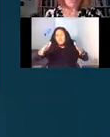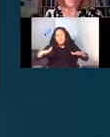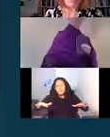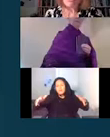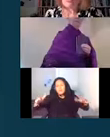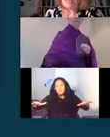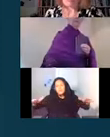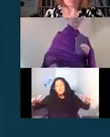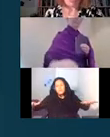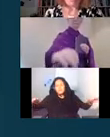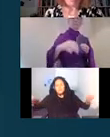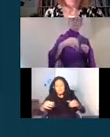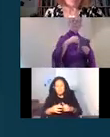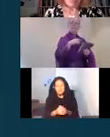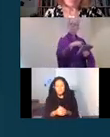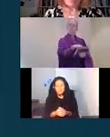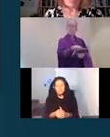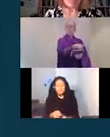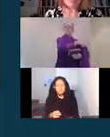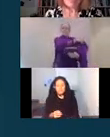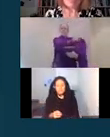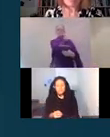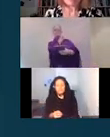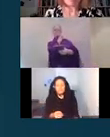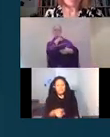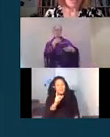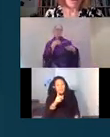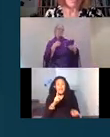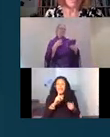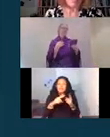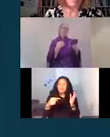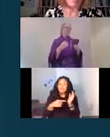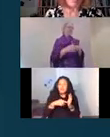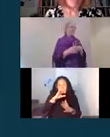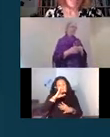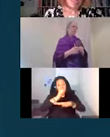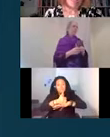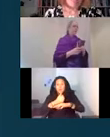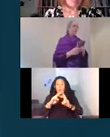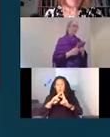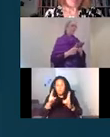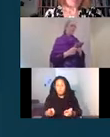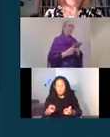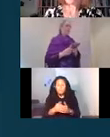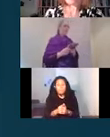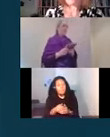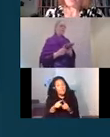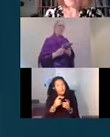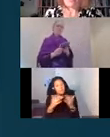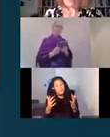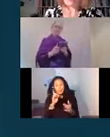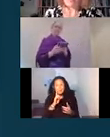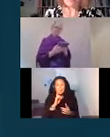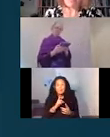Bow was a rural backwater, and that's where Elizabeth Tollett made her home. Like many women of the past,